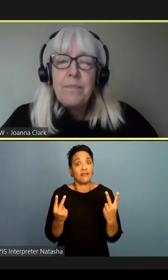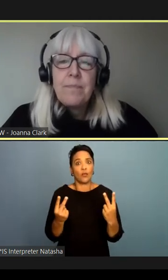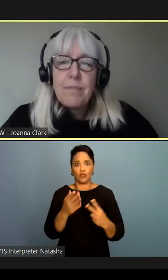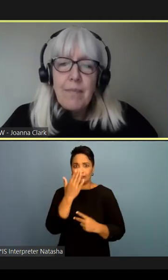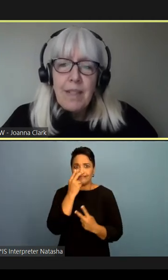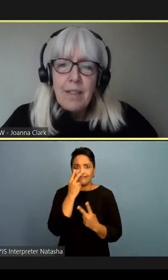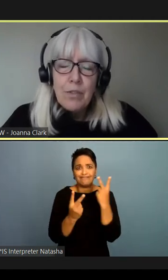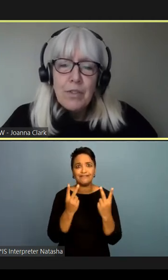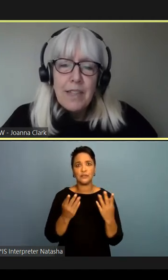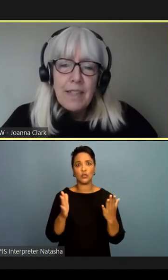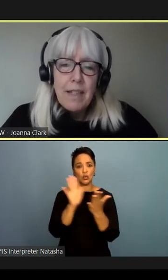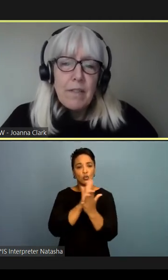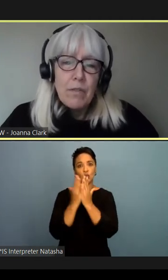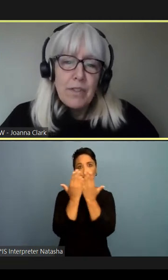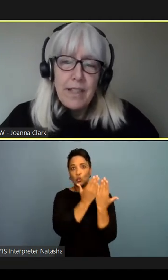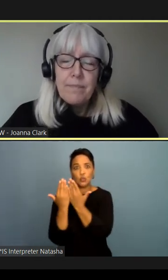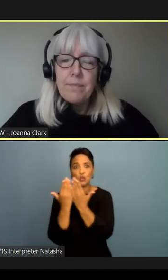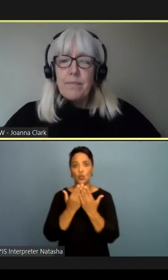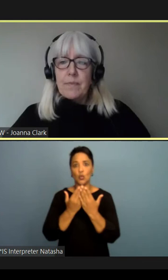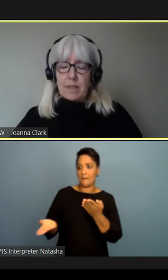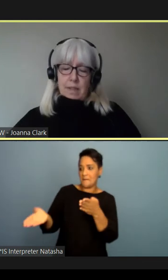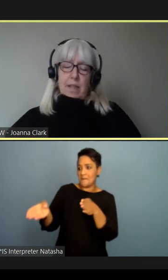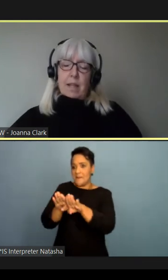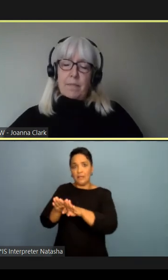schools and all the